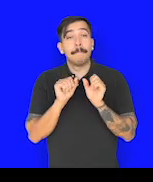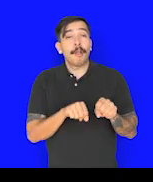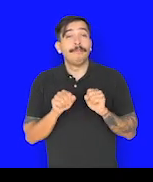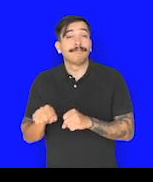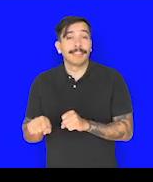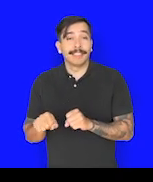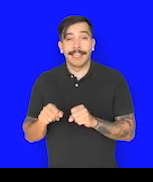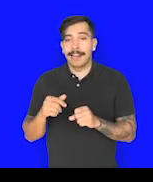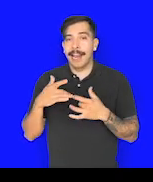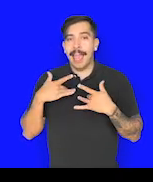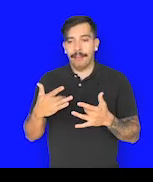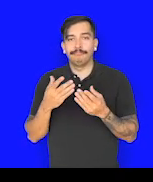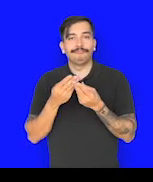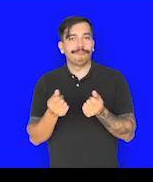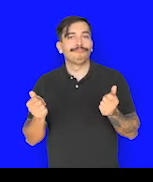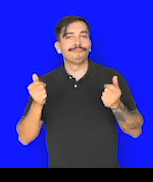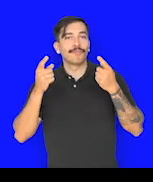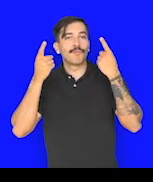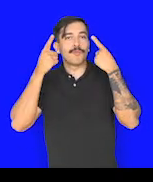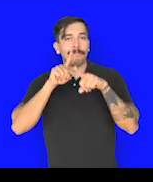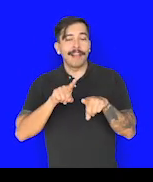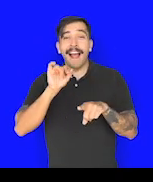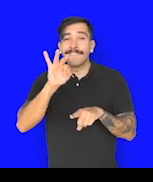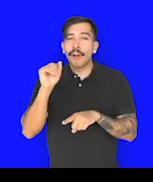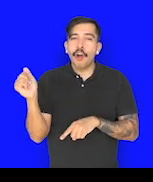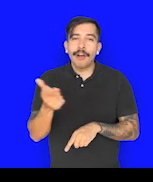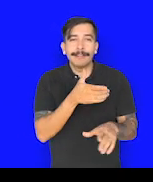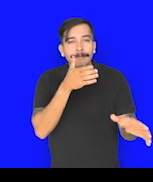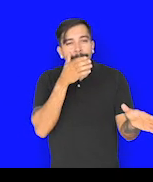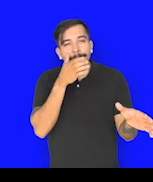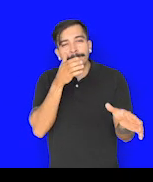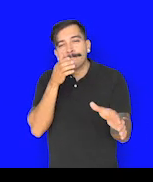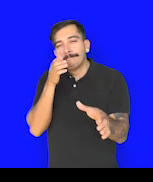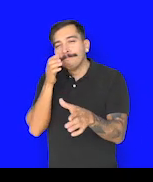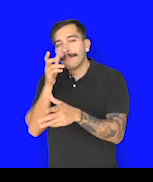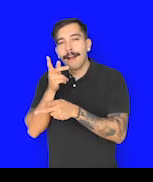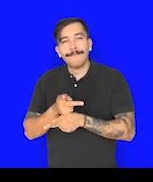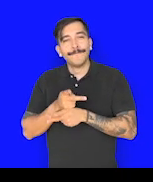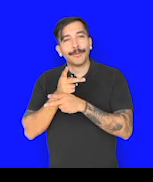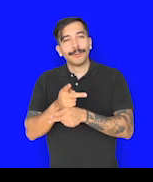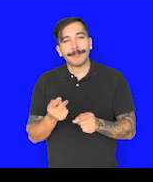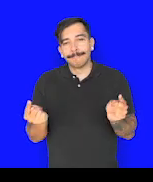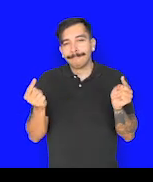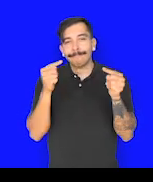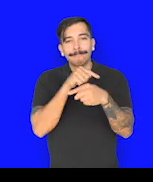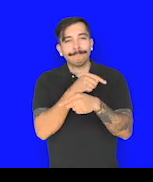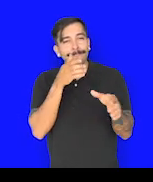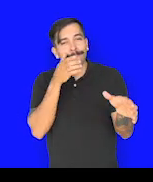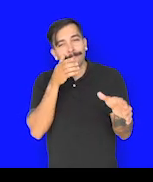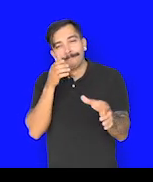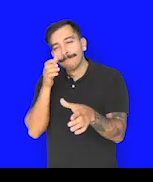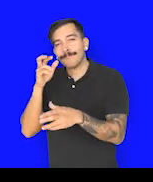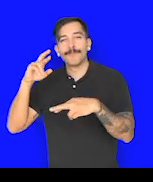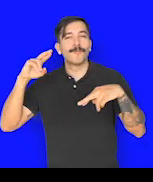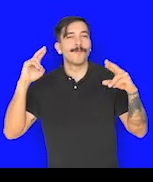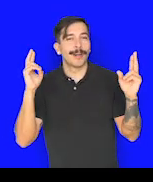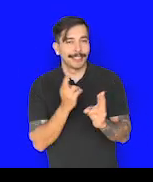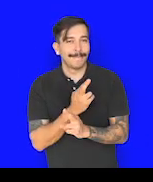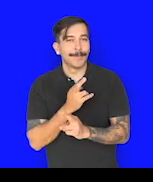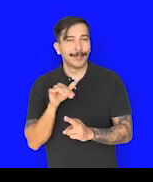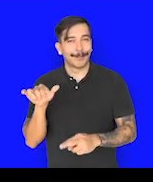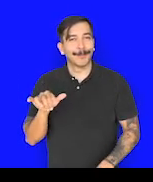to result in an agreement if everyone listens carefully to one another and is respectful.